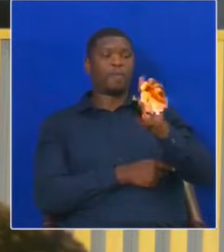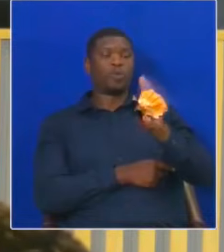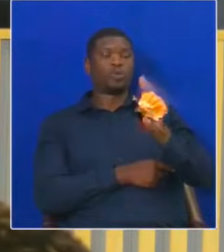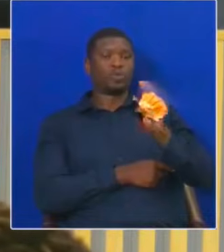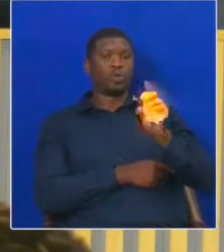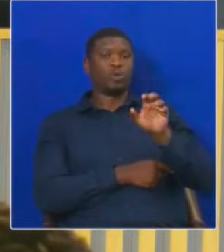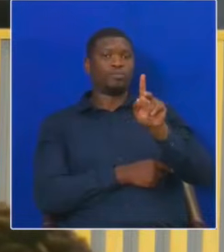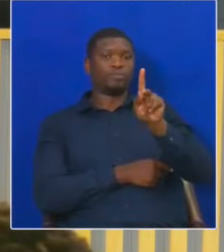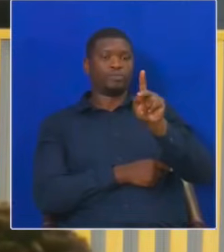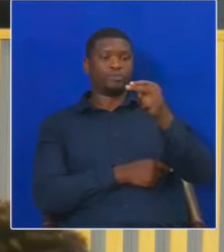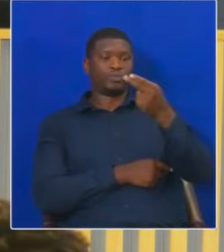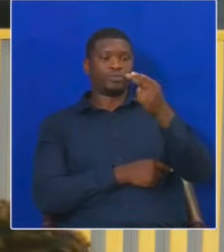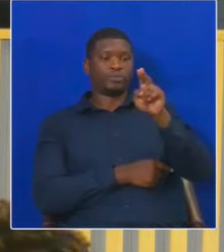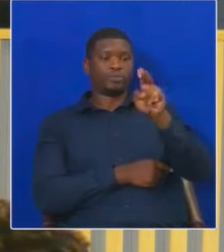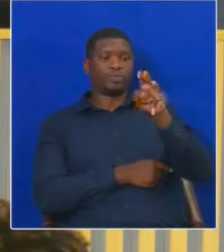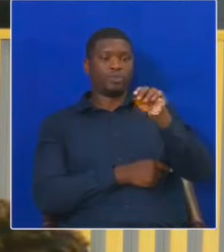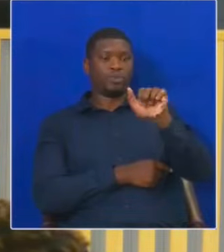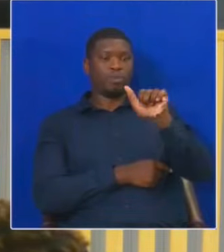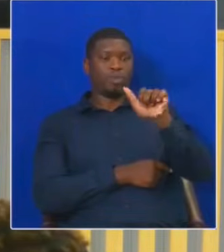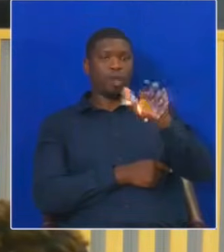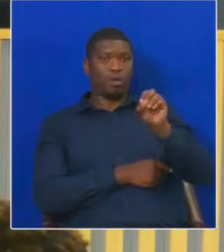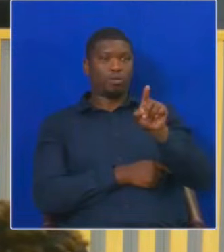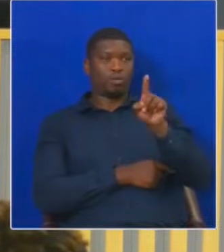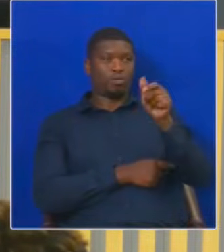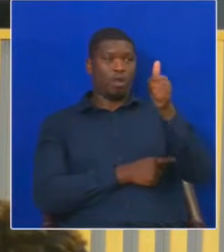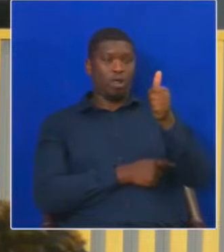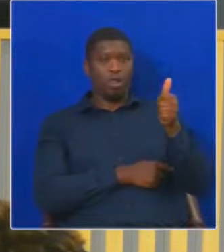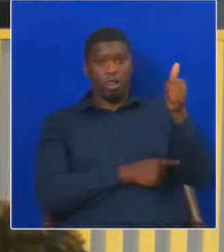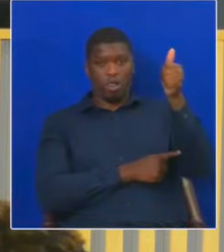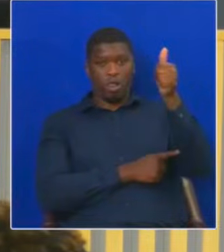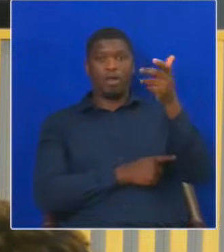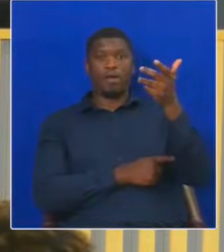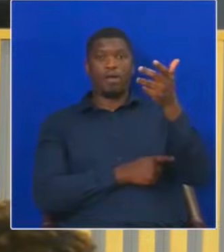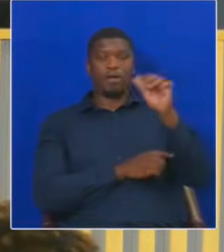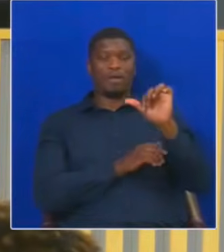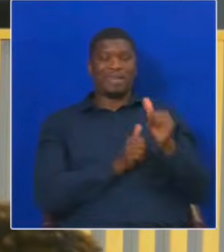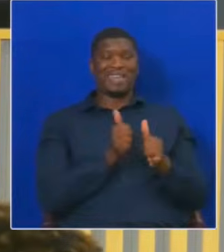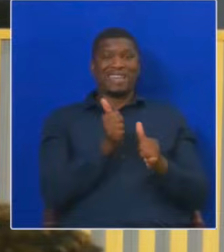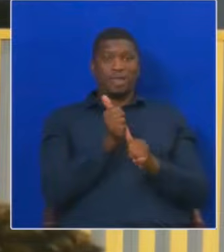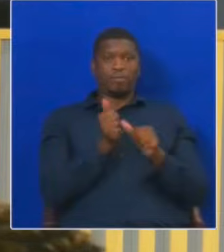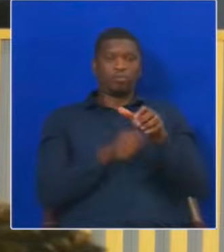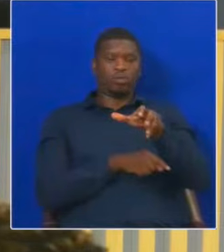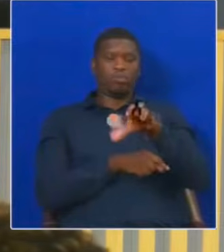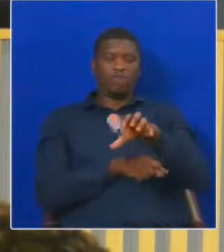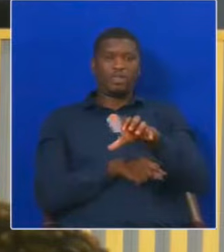Deputy Provincial Commissioner Gauteng,